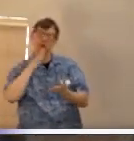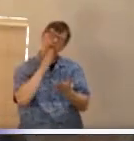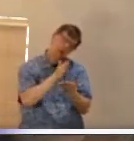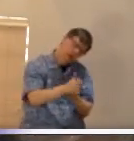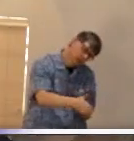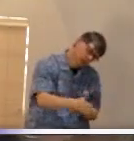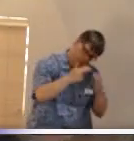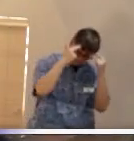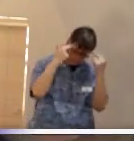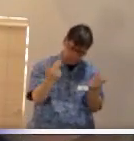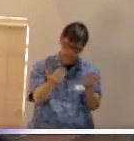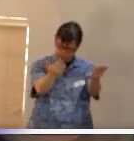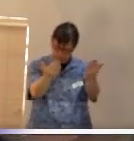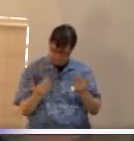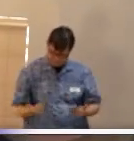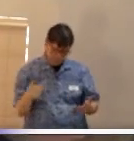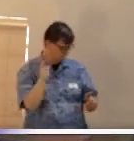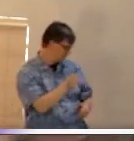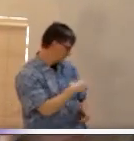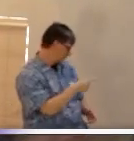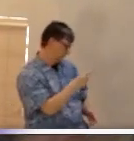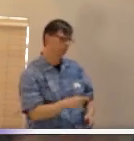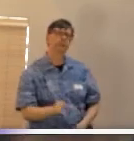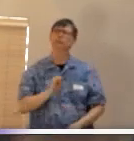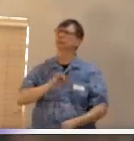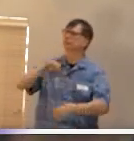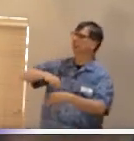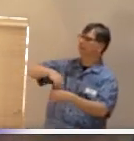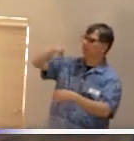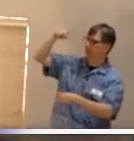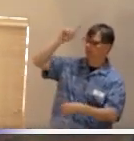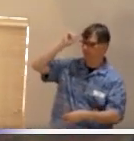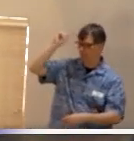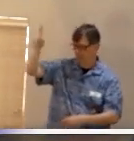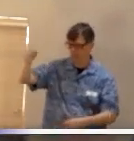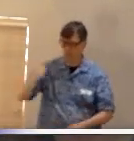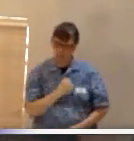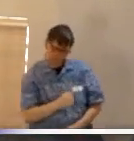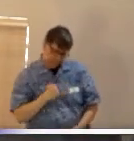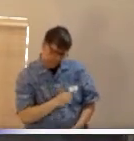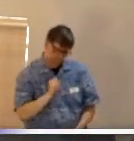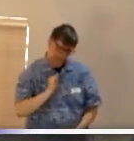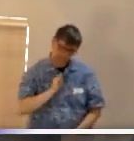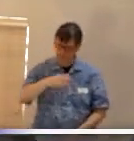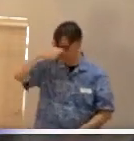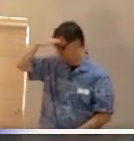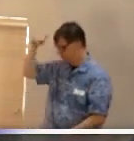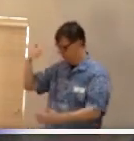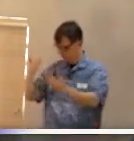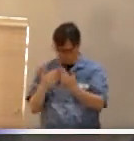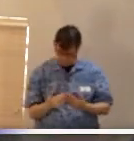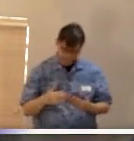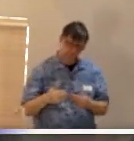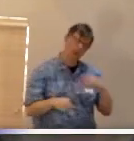then give them meaning? And what I found for myself was, I kept seeing the